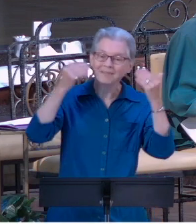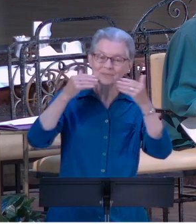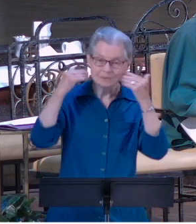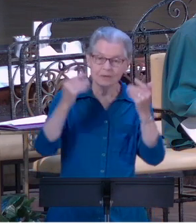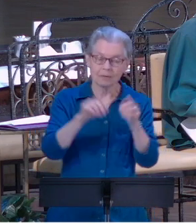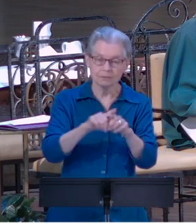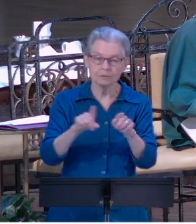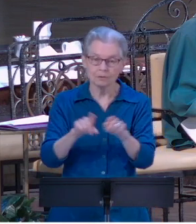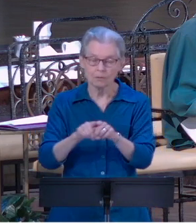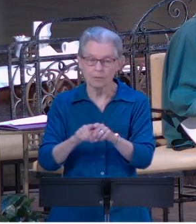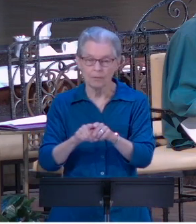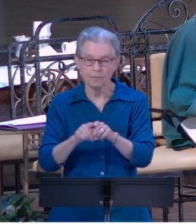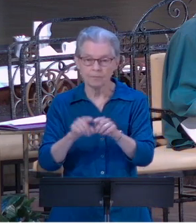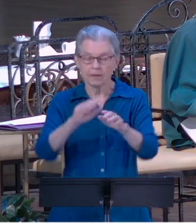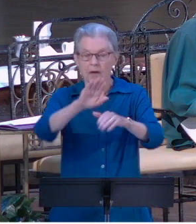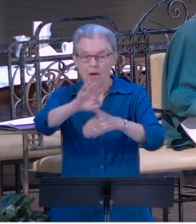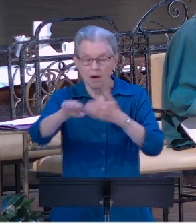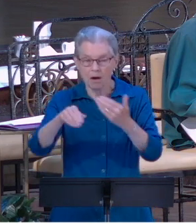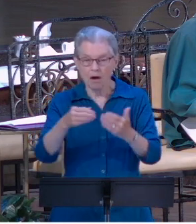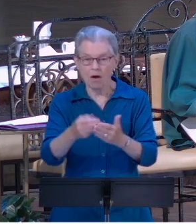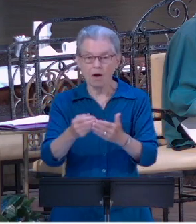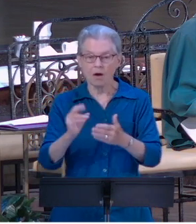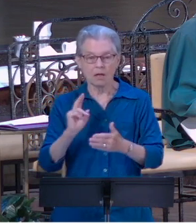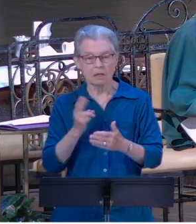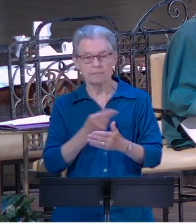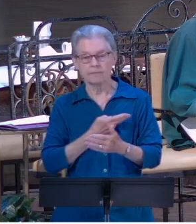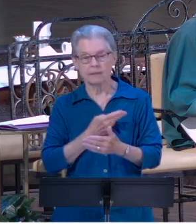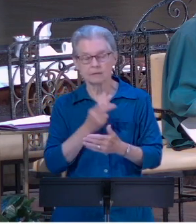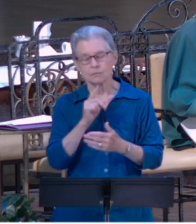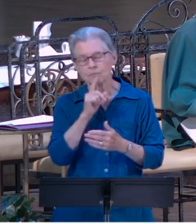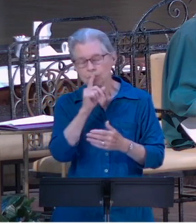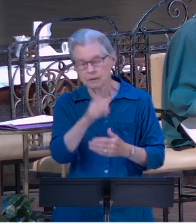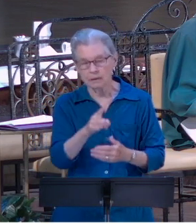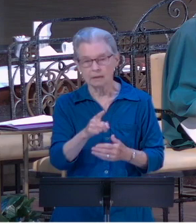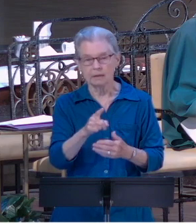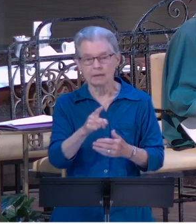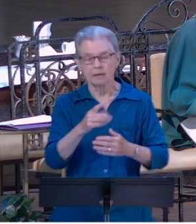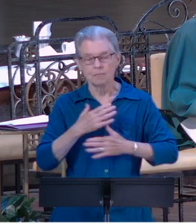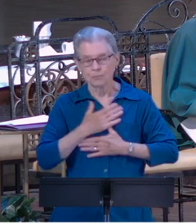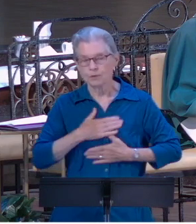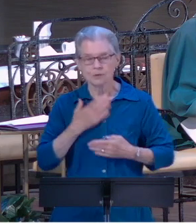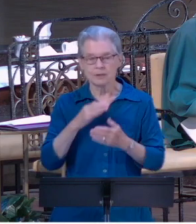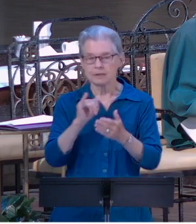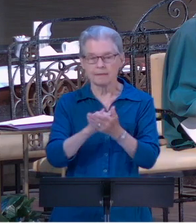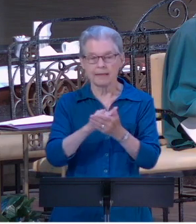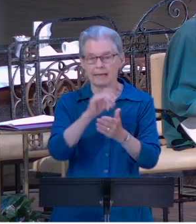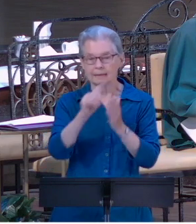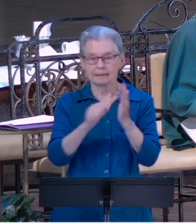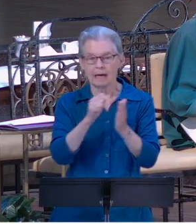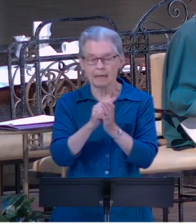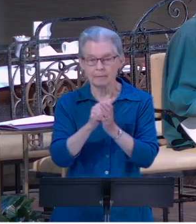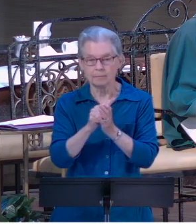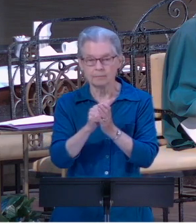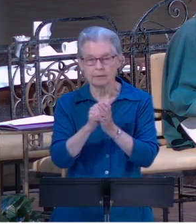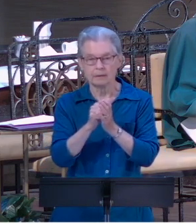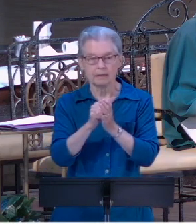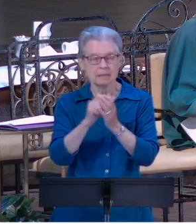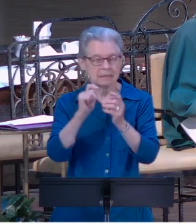Kino. And all of us left our time in Nogales radically changed.